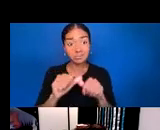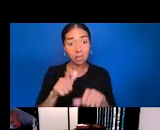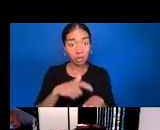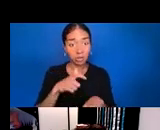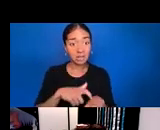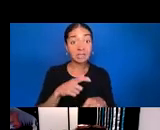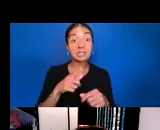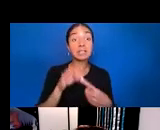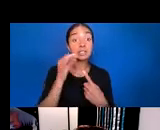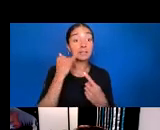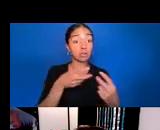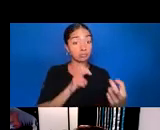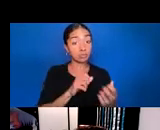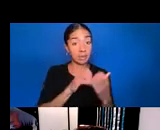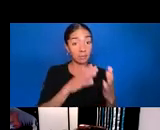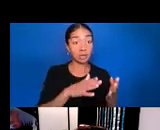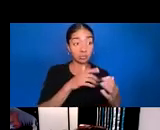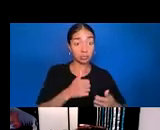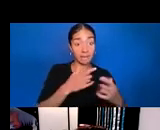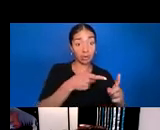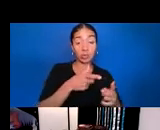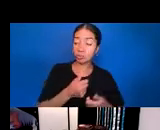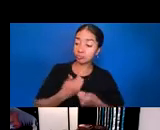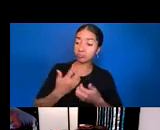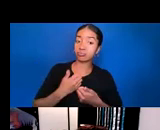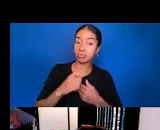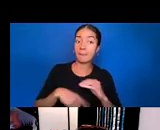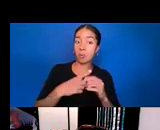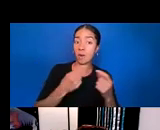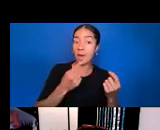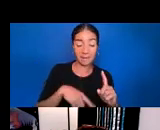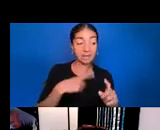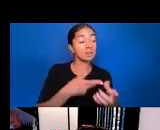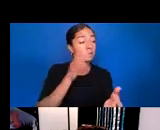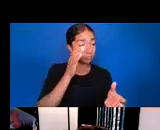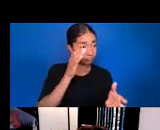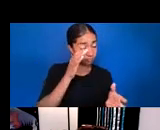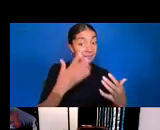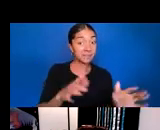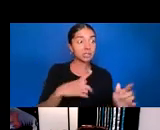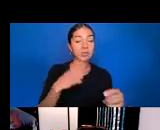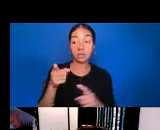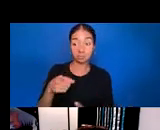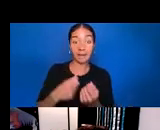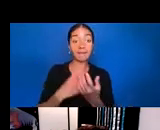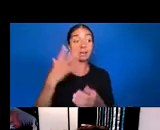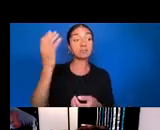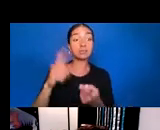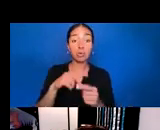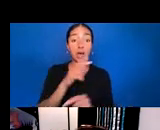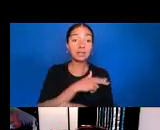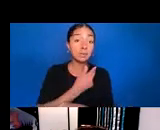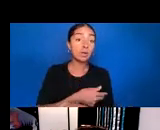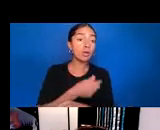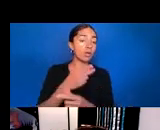what happened, and then you go into the hospital setting or to the sexual assault nurse